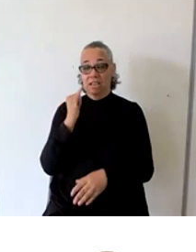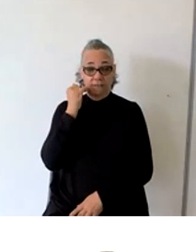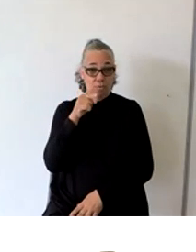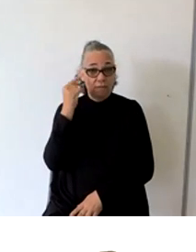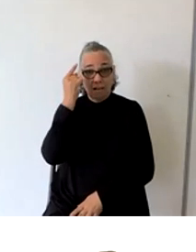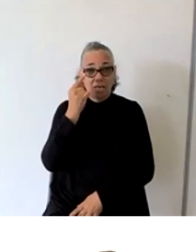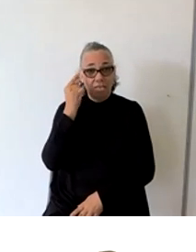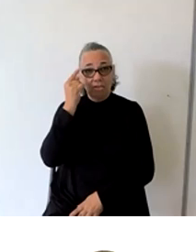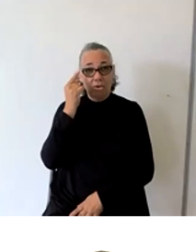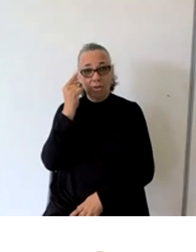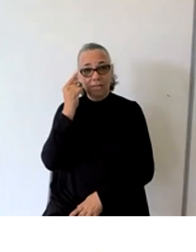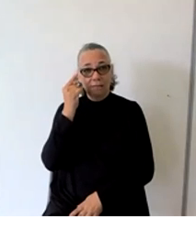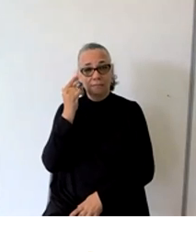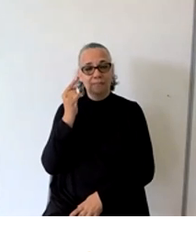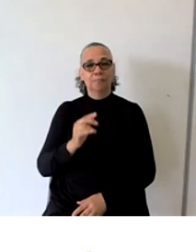case those are coming in, Jessica.